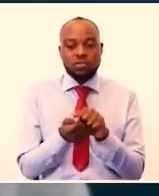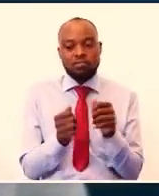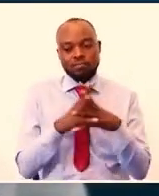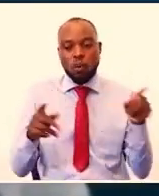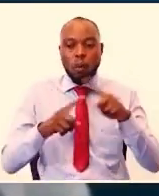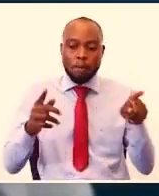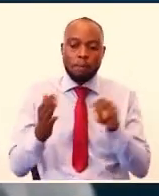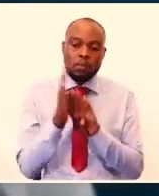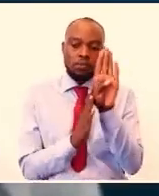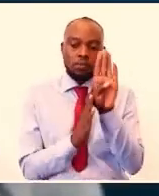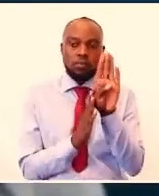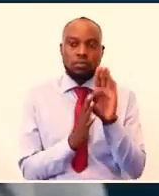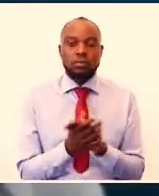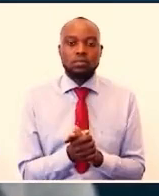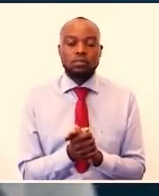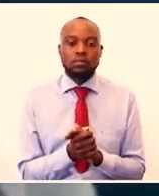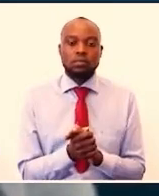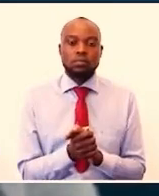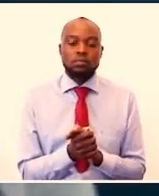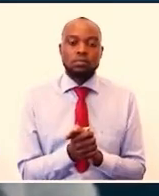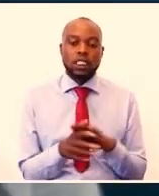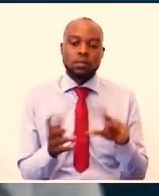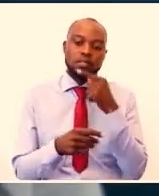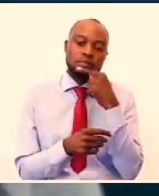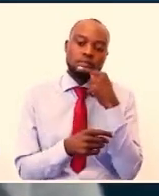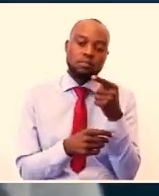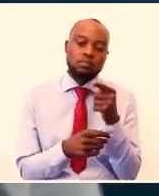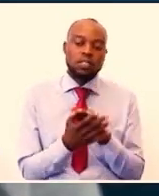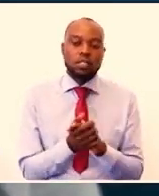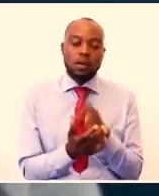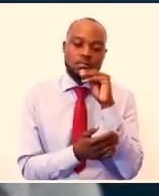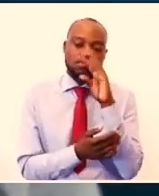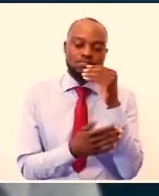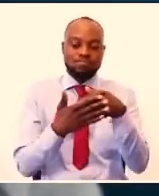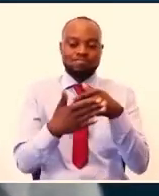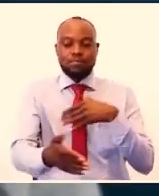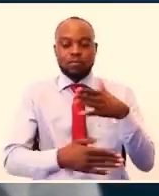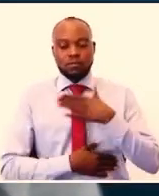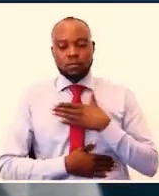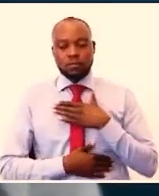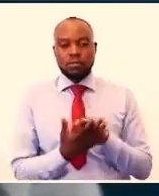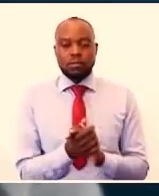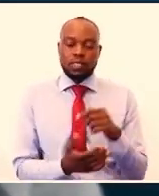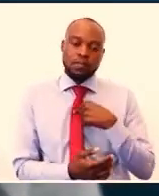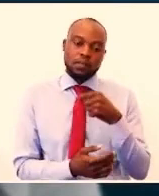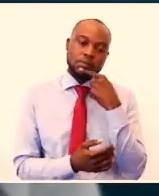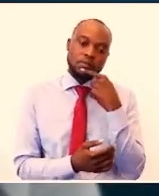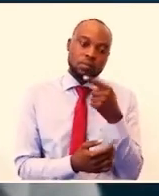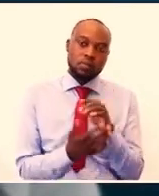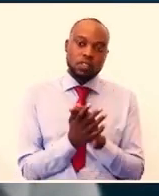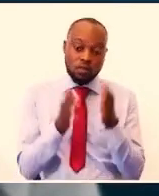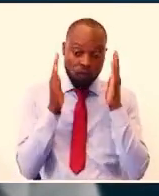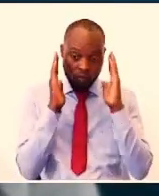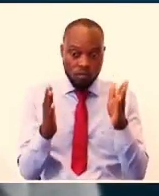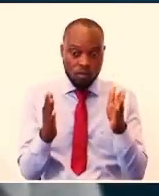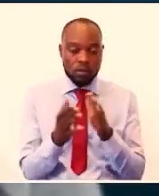development. A lot has already been said by esteemed speakers before me, so I'm going to focus on